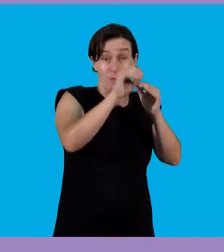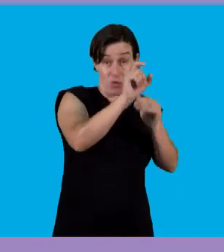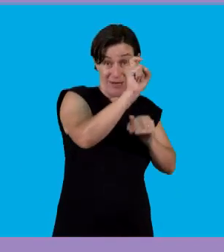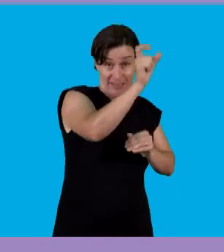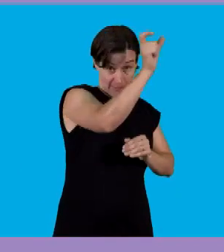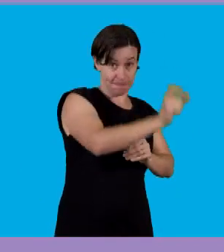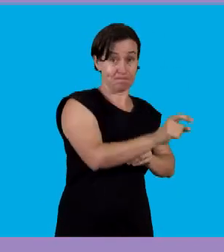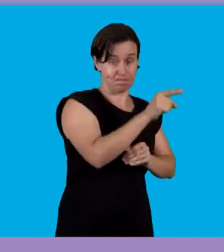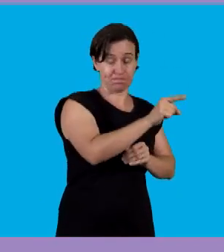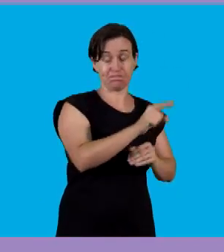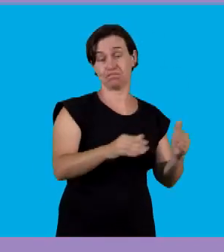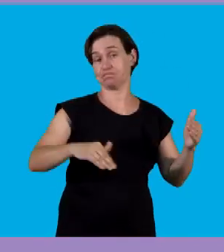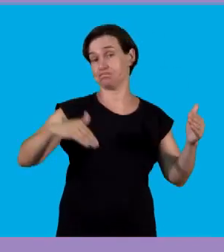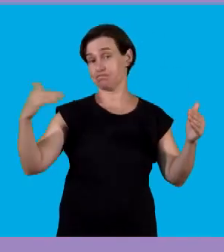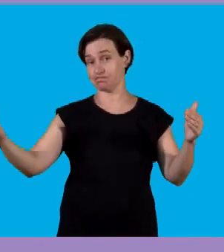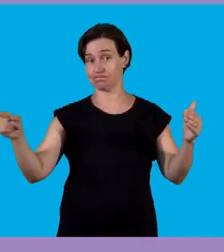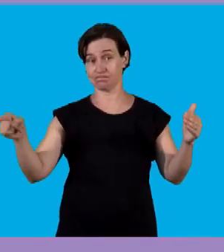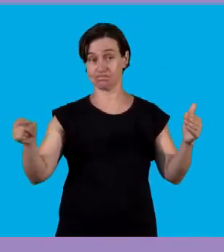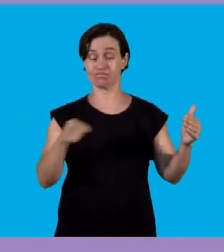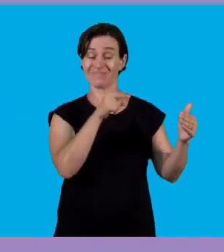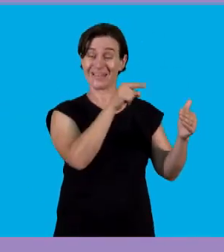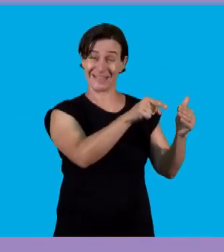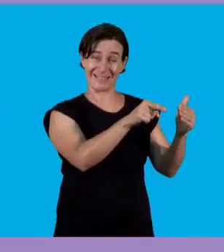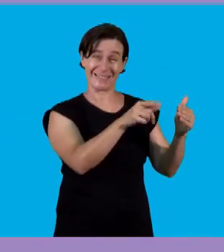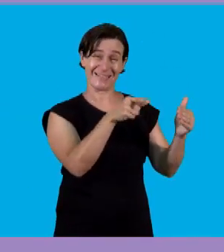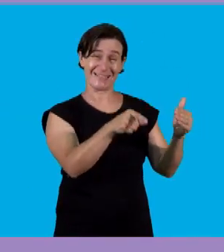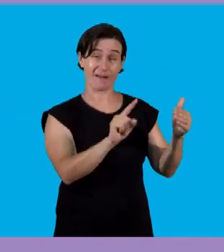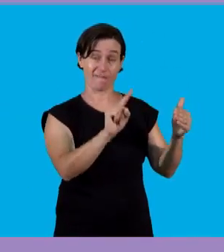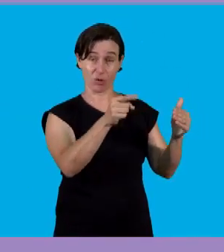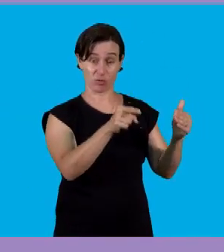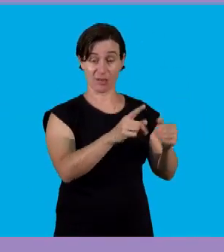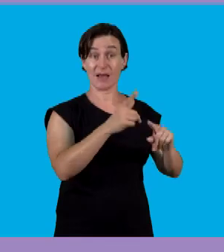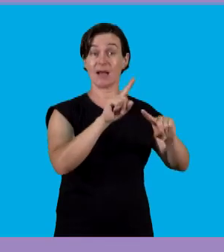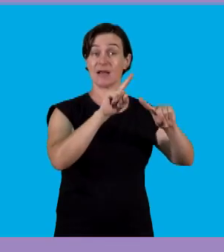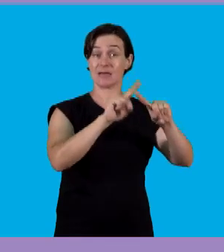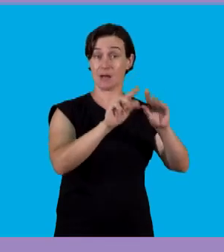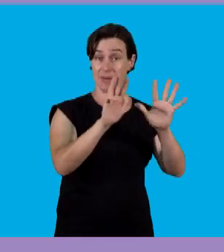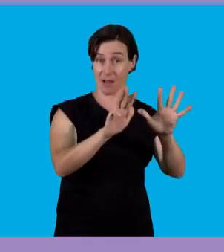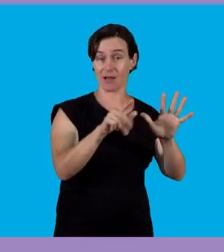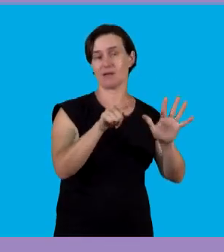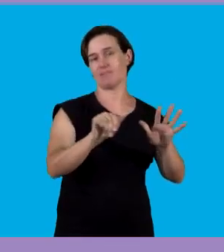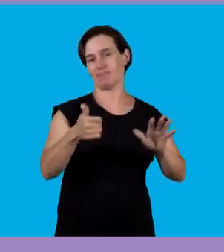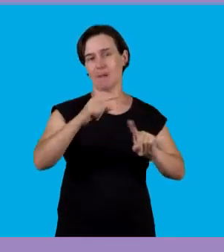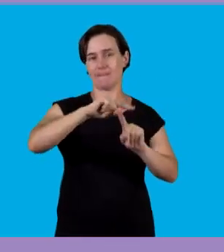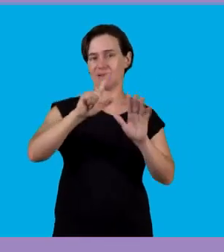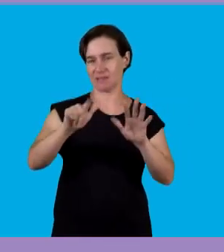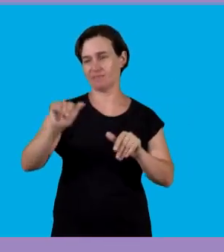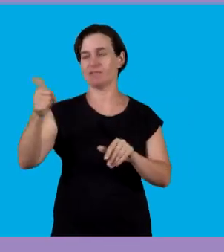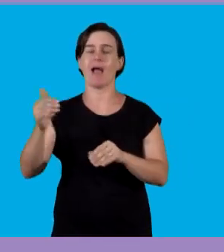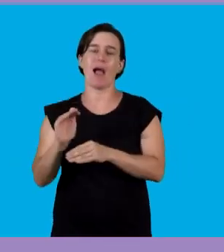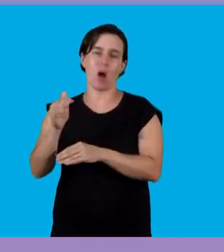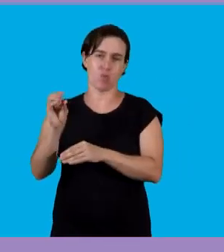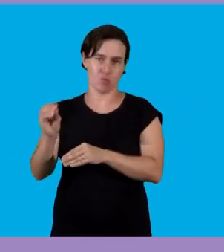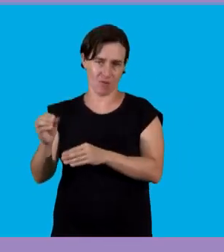values on the one side, which is the left-hand side, and those input values are going to go through a rule and produce the output